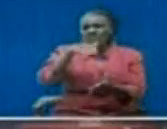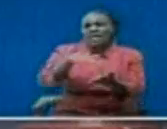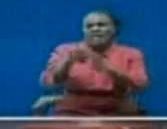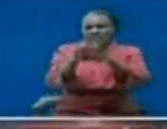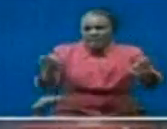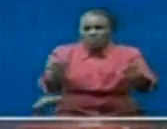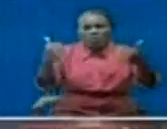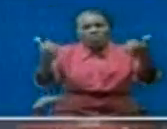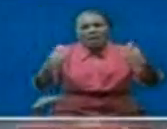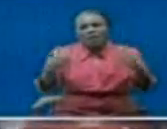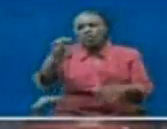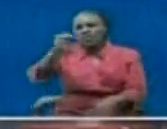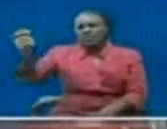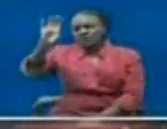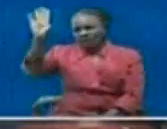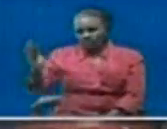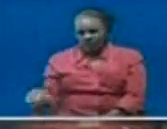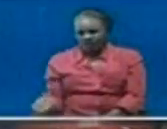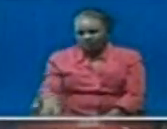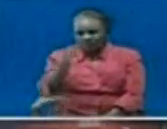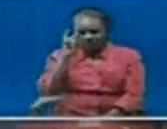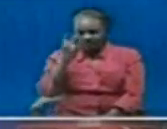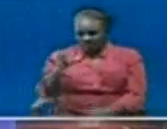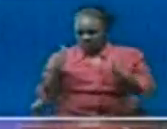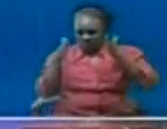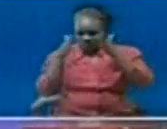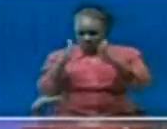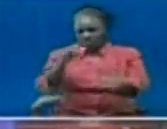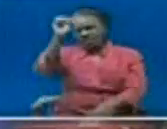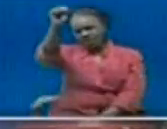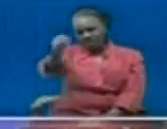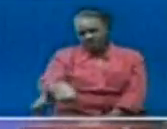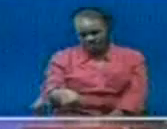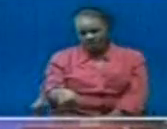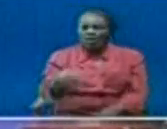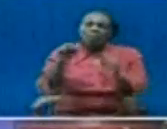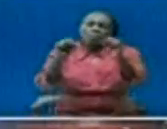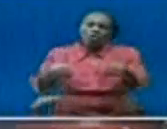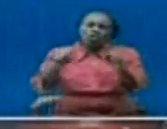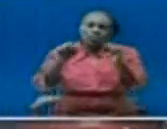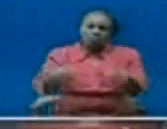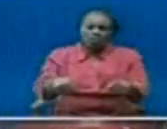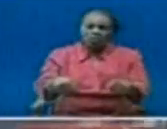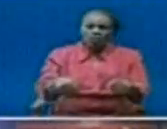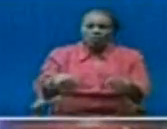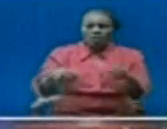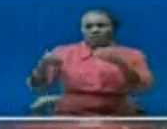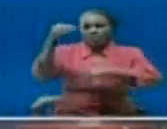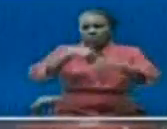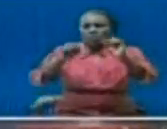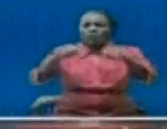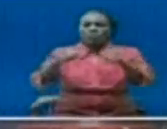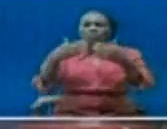or Eastern Central African country. Now, when you look at it from that perspective, you say, yes, it may, the referenda can